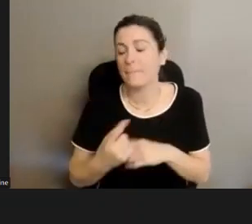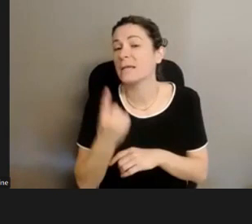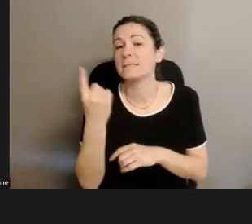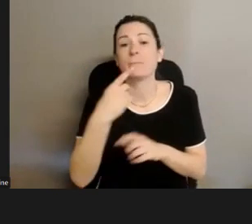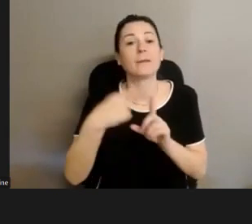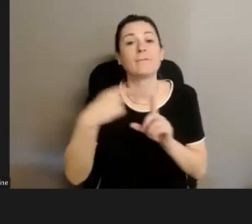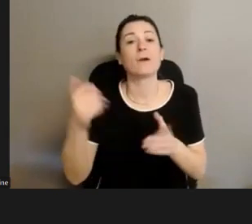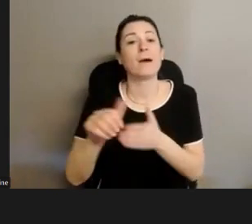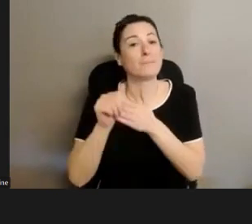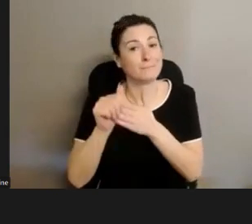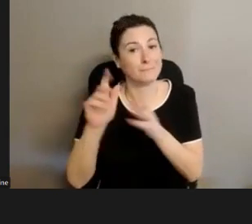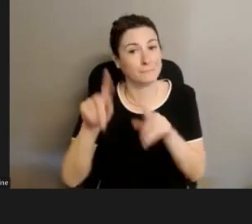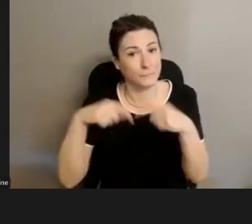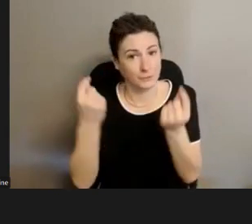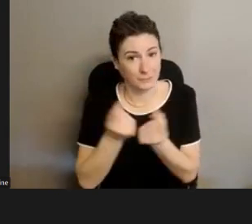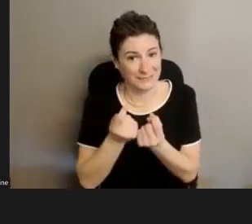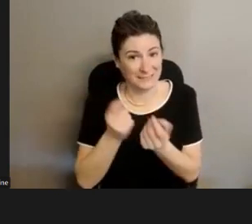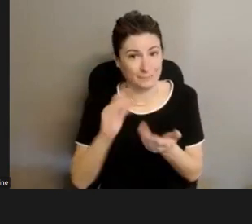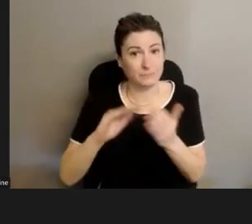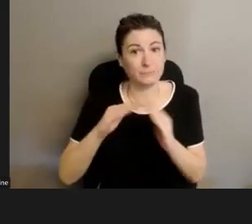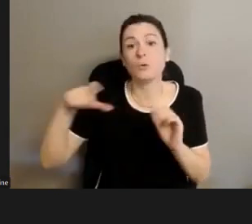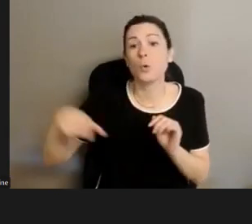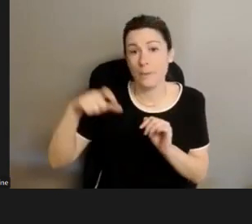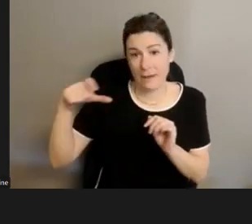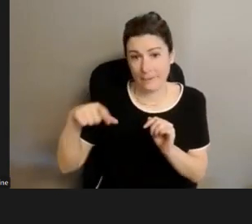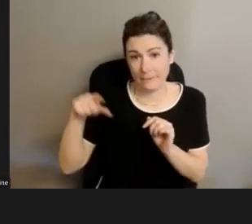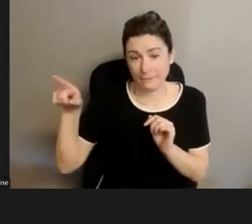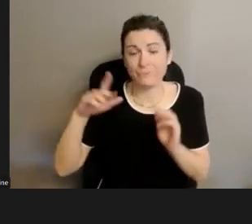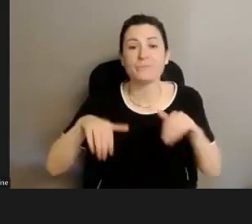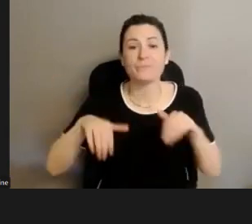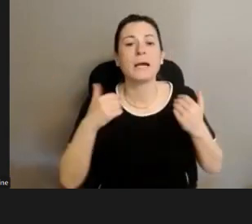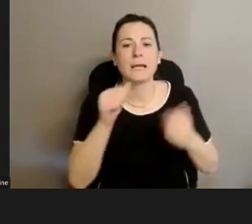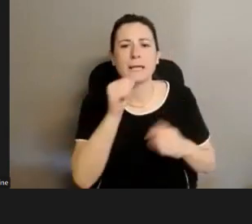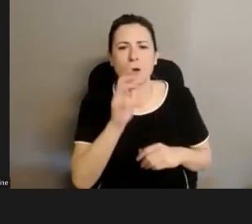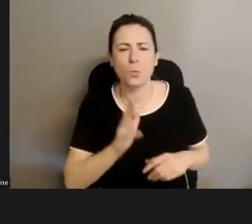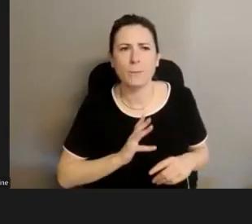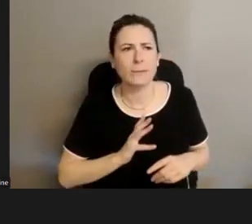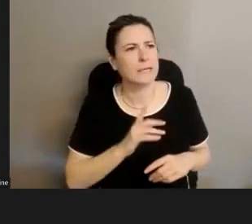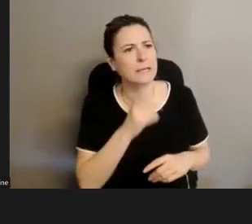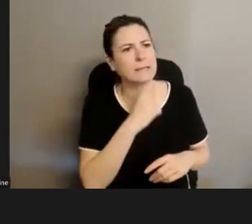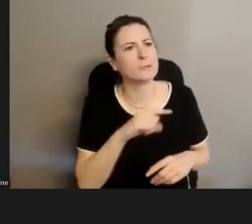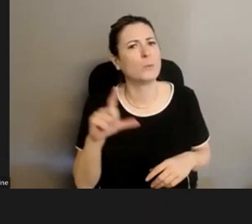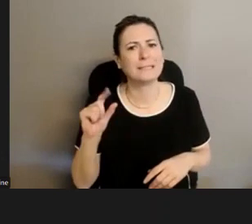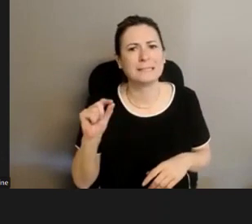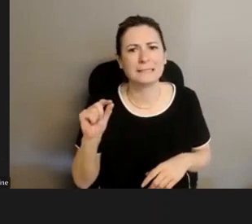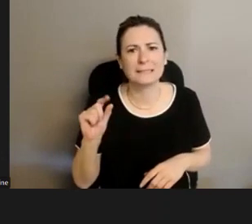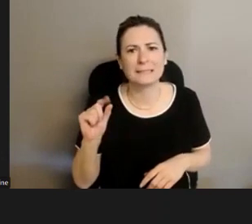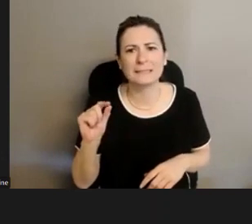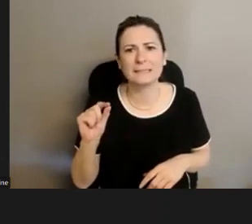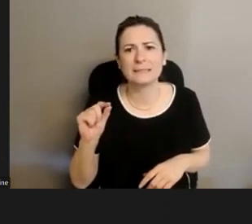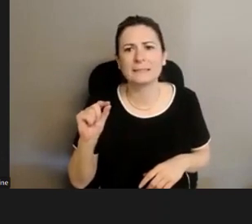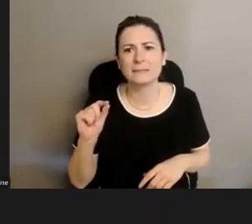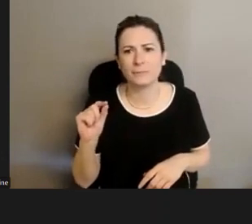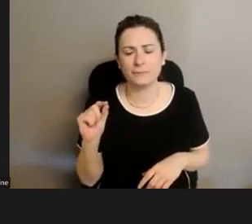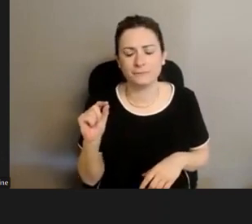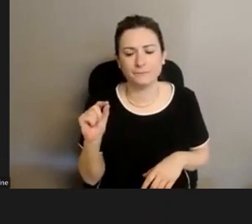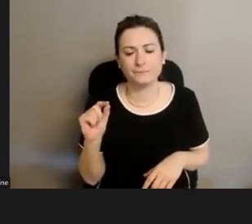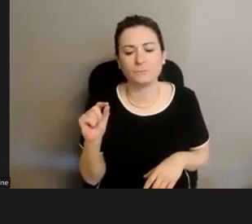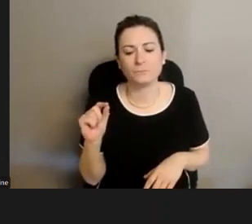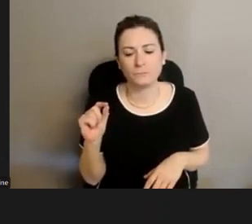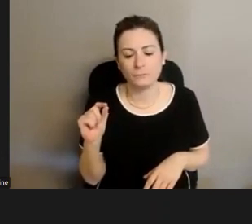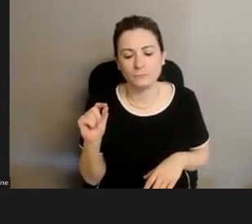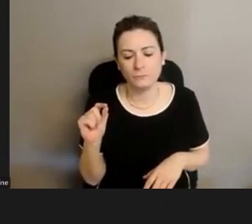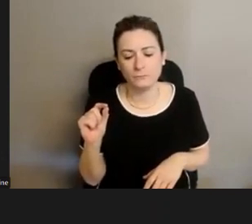Quebec, who is a young woman in her 20s, who is somebody who